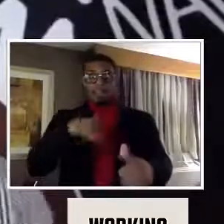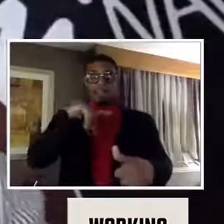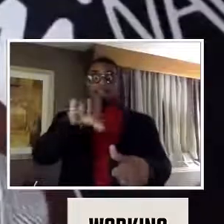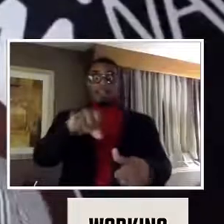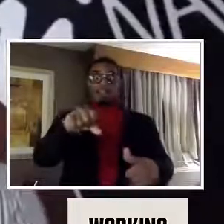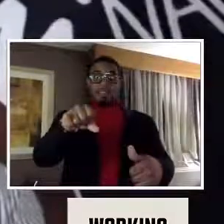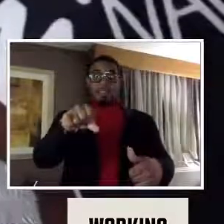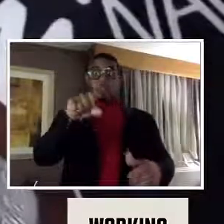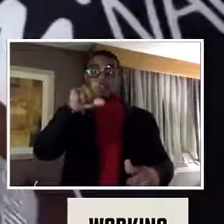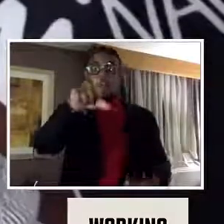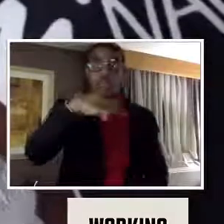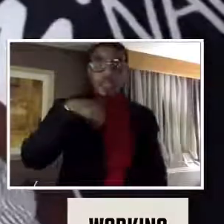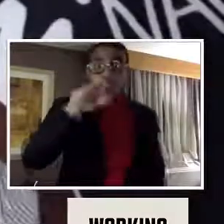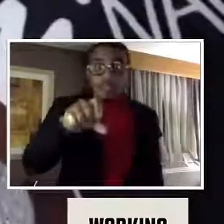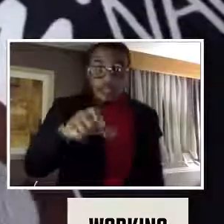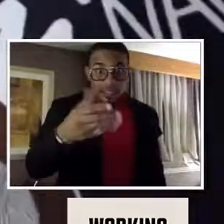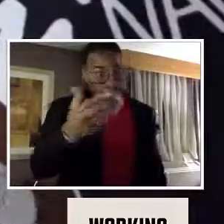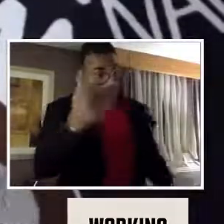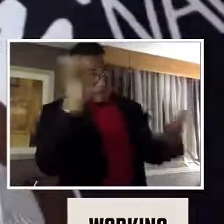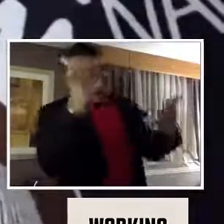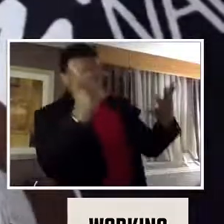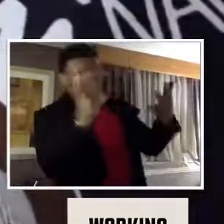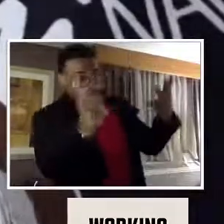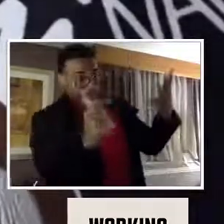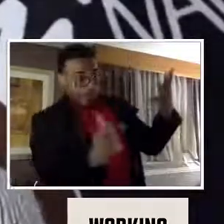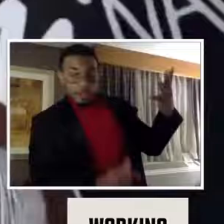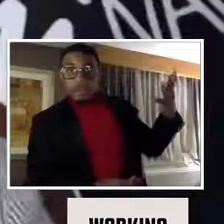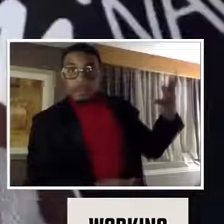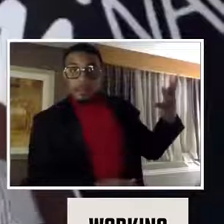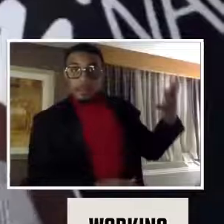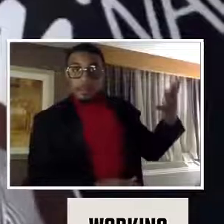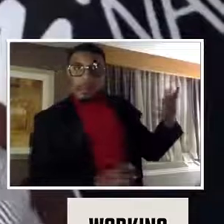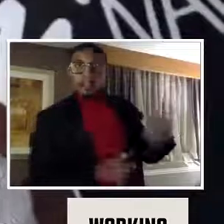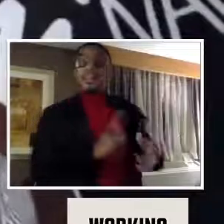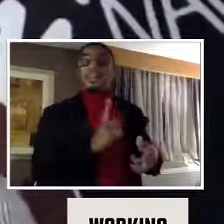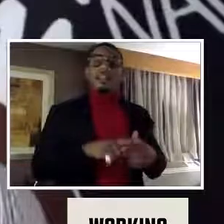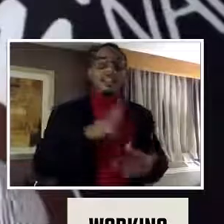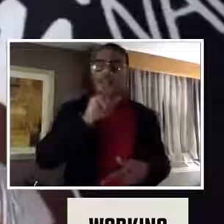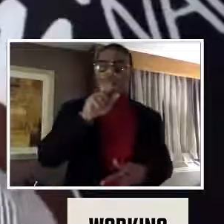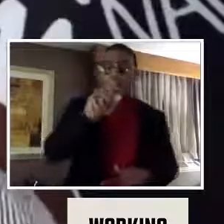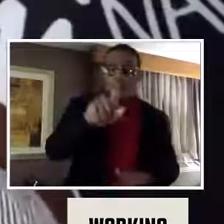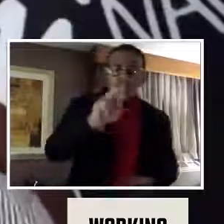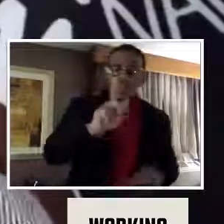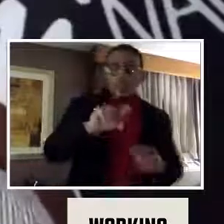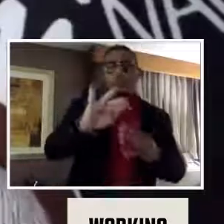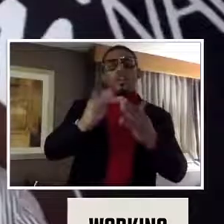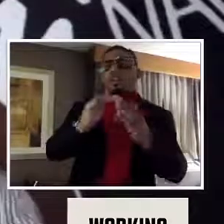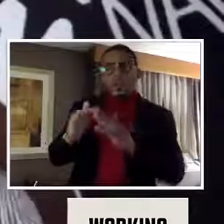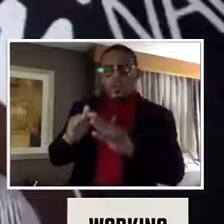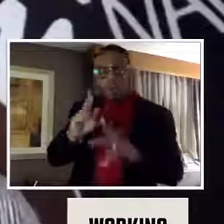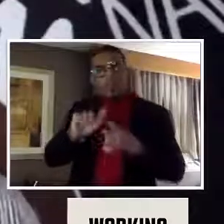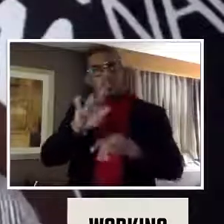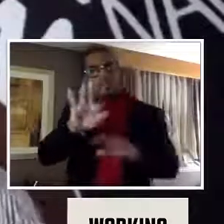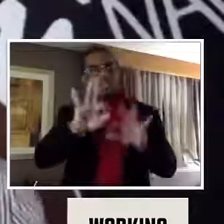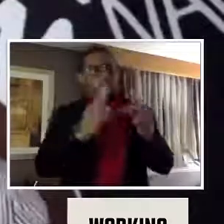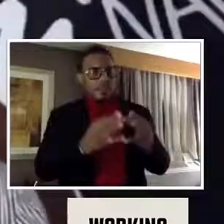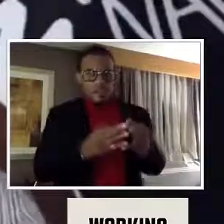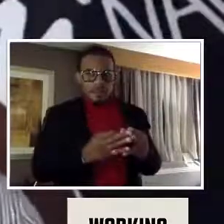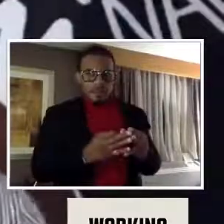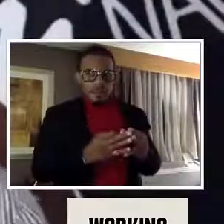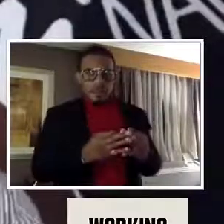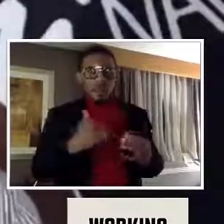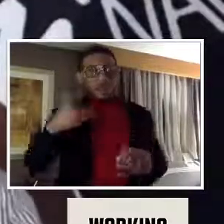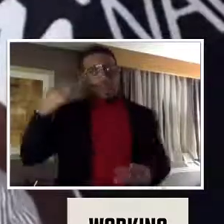yes, you have a need. Here, here, here, here, here, here, and here. And then not only you, people in your community, people in your family,